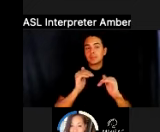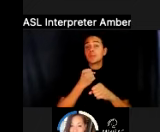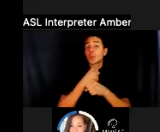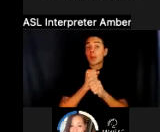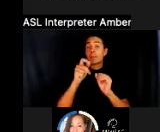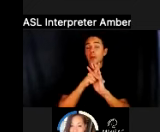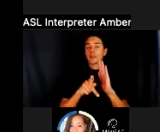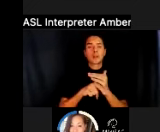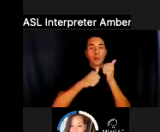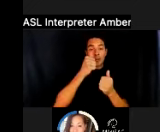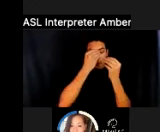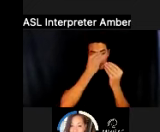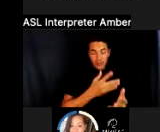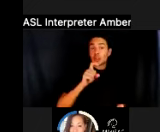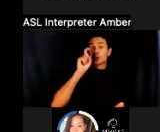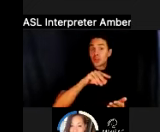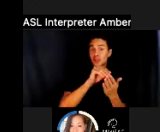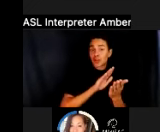should never be documented.